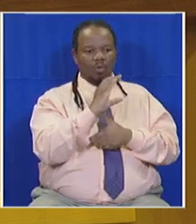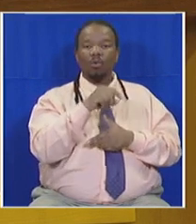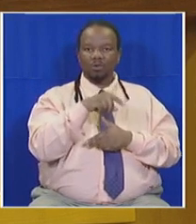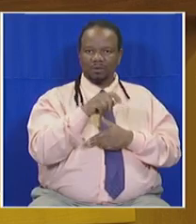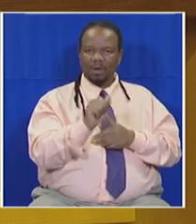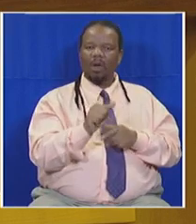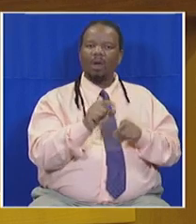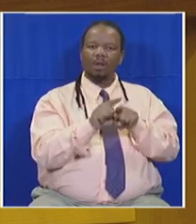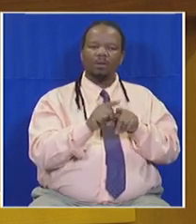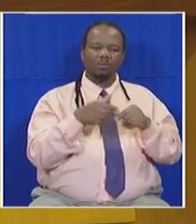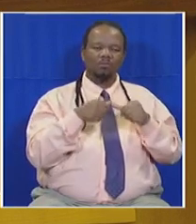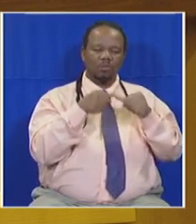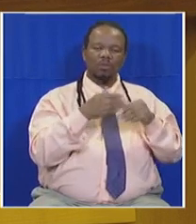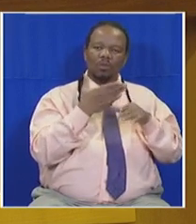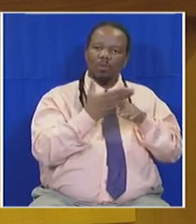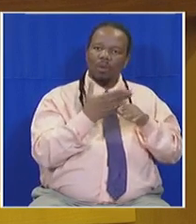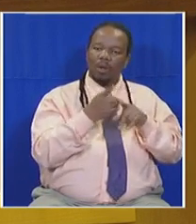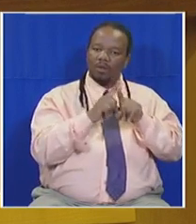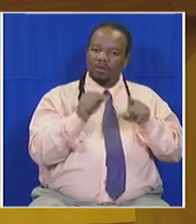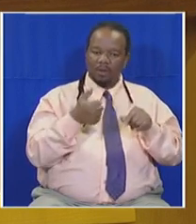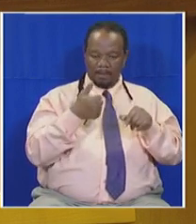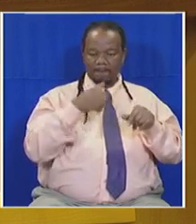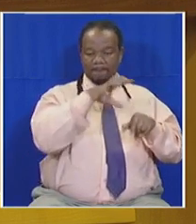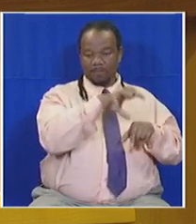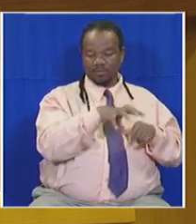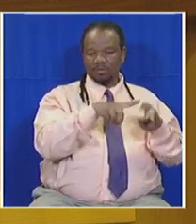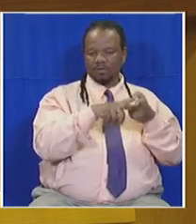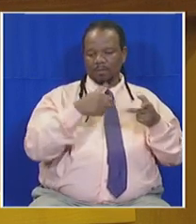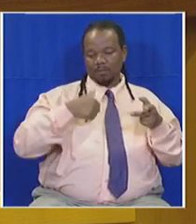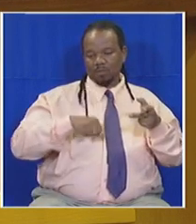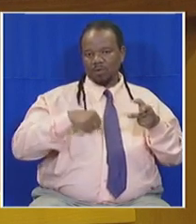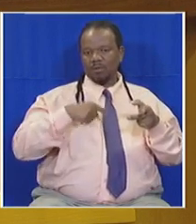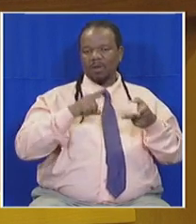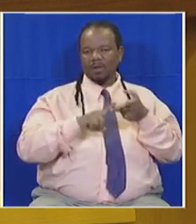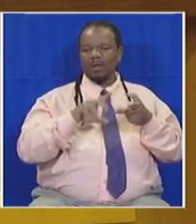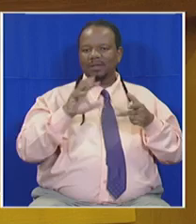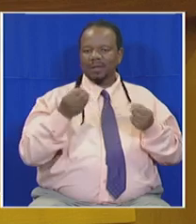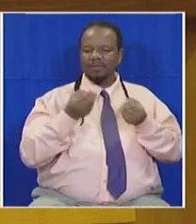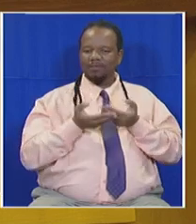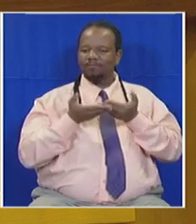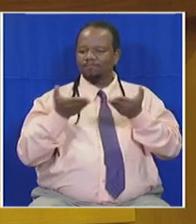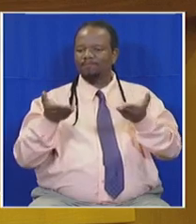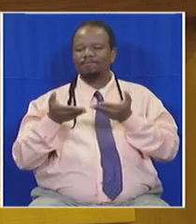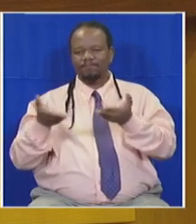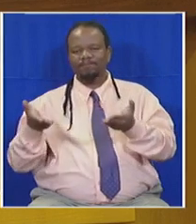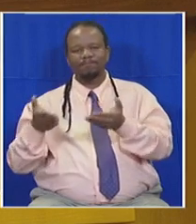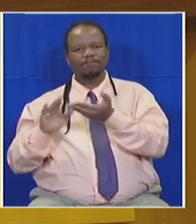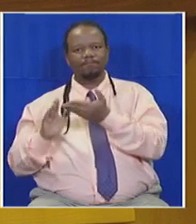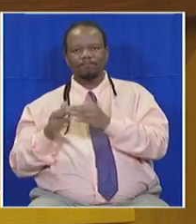to ensure that provinces and municipalities roll out infrastructure and services to our communities.